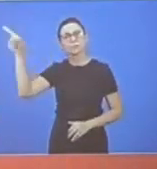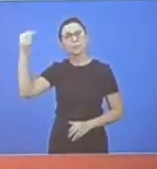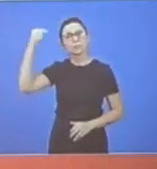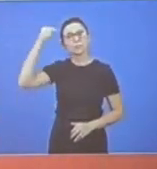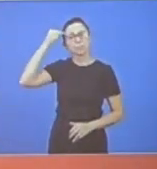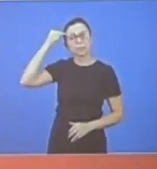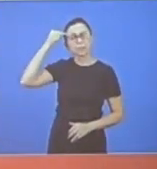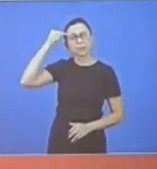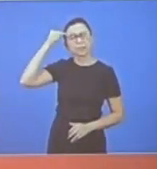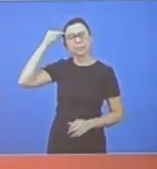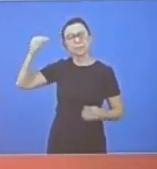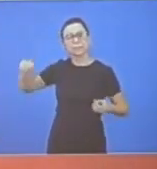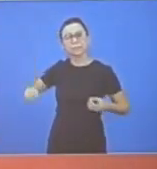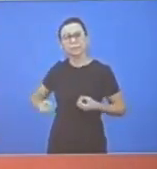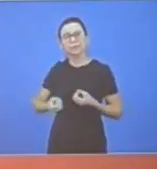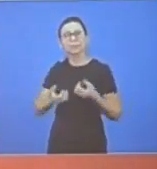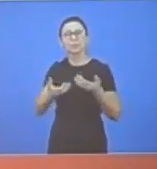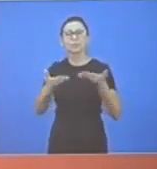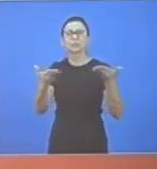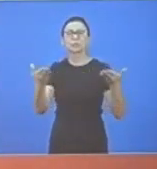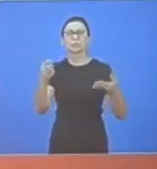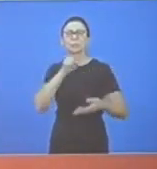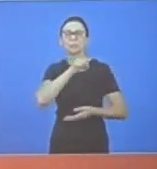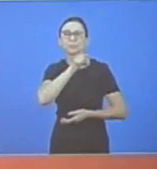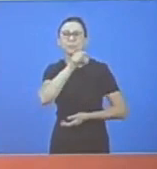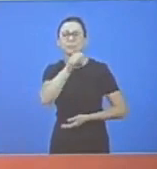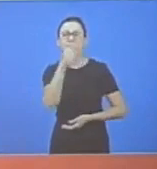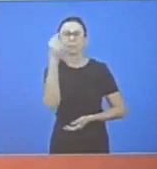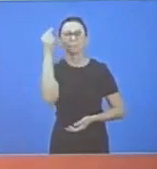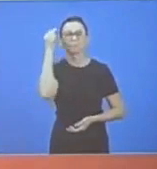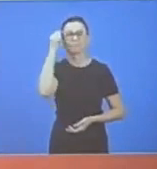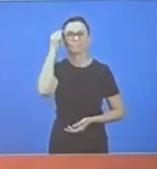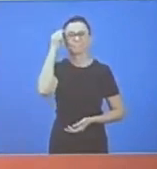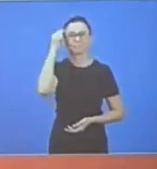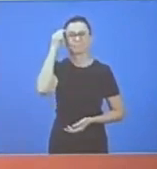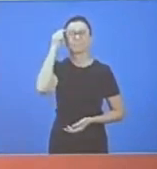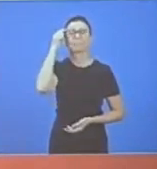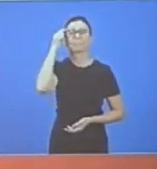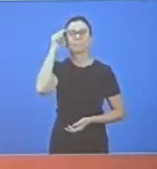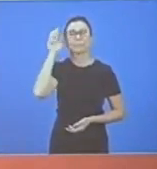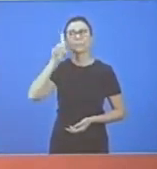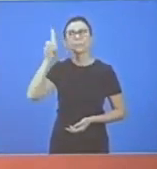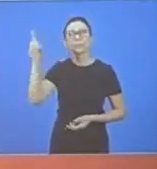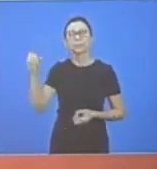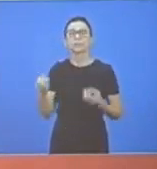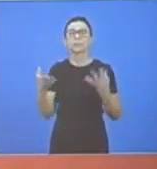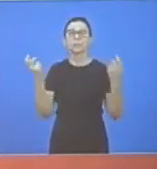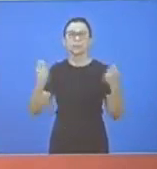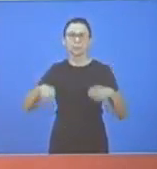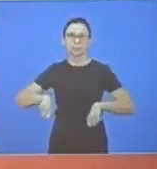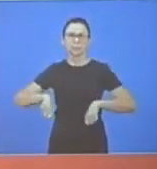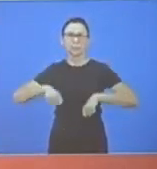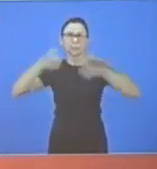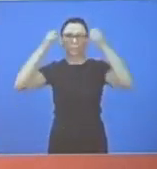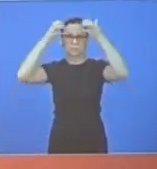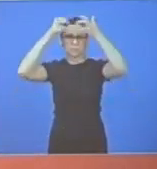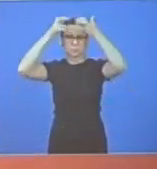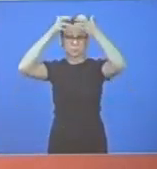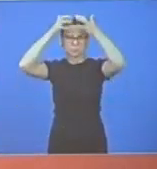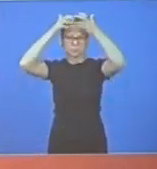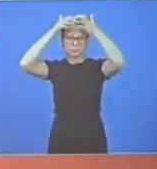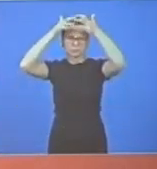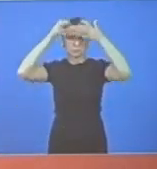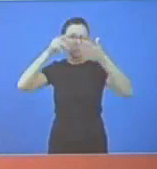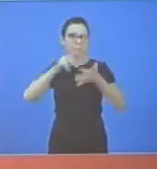people think, and what God has put before man to help man. And God gave to